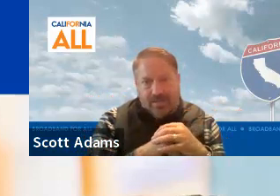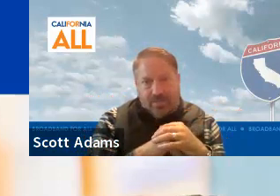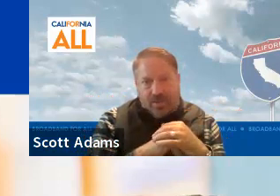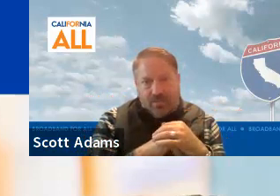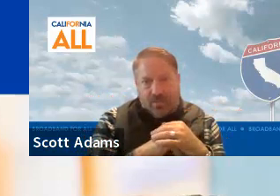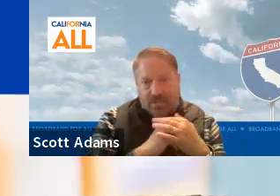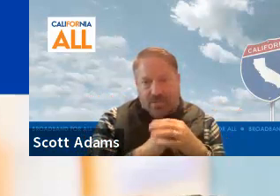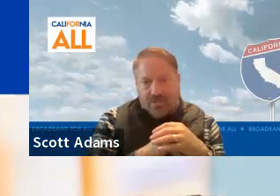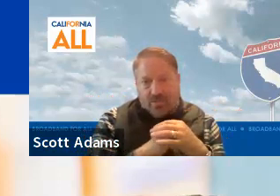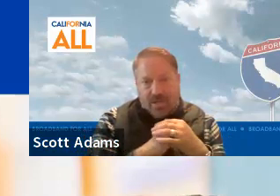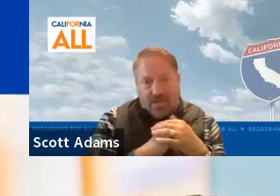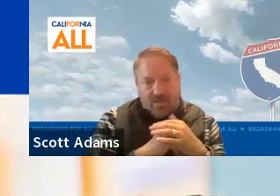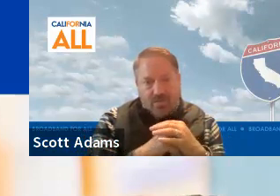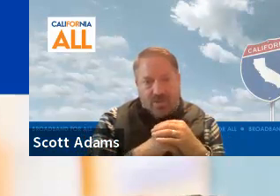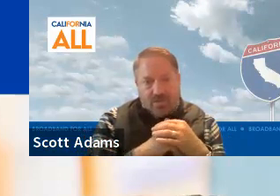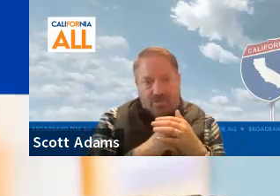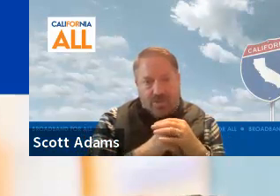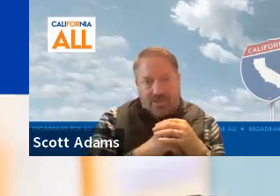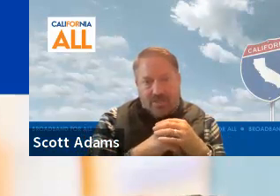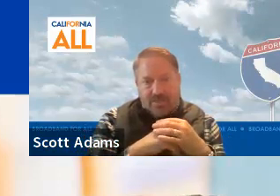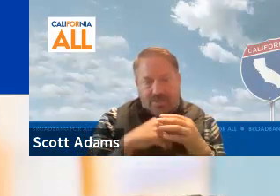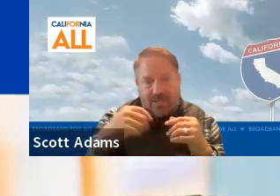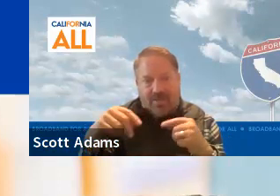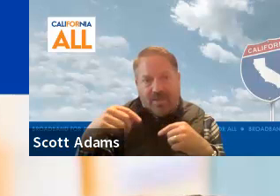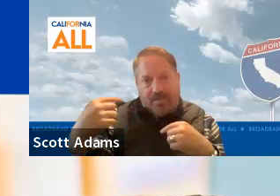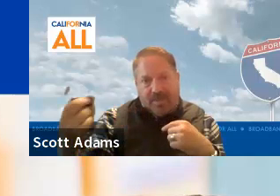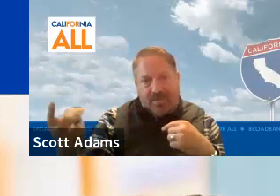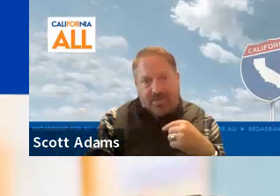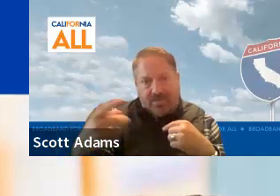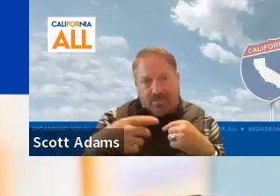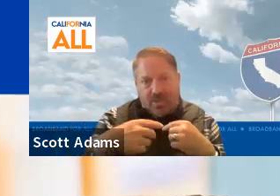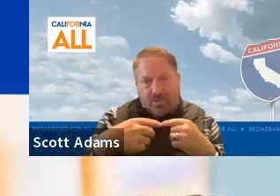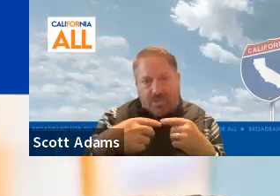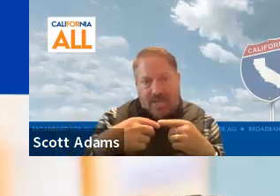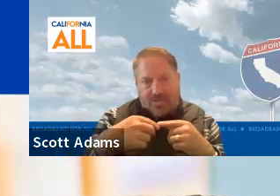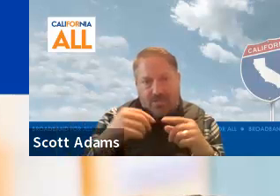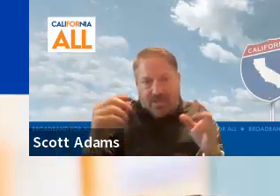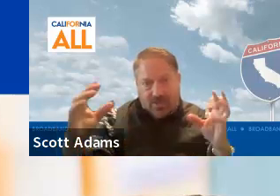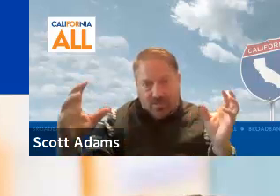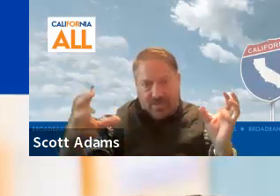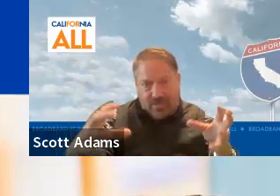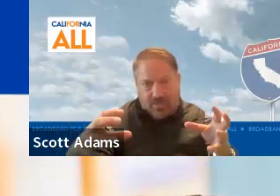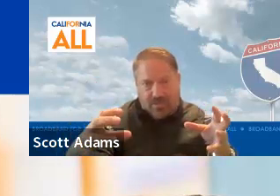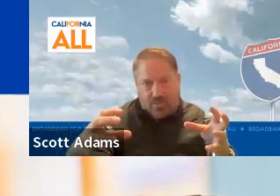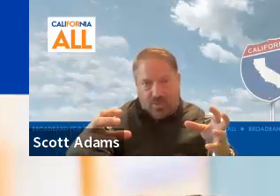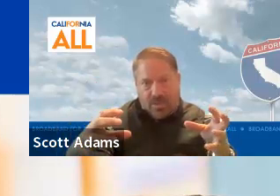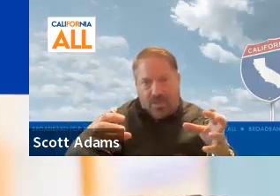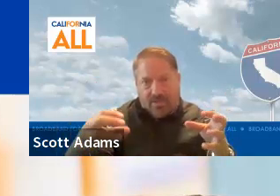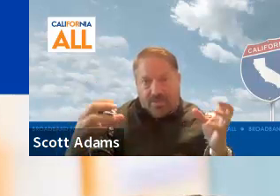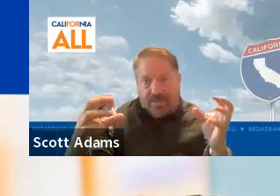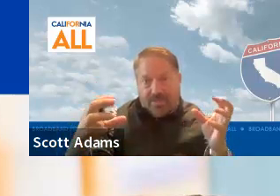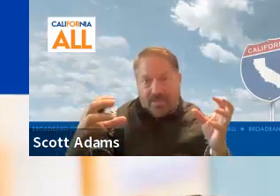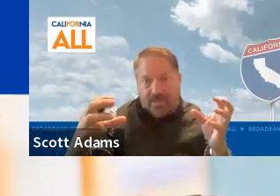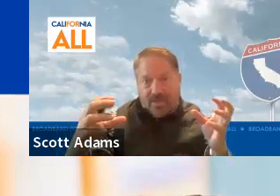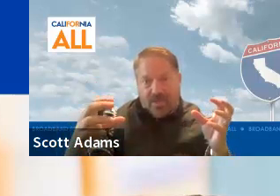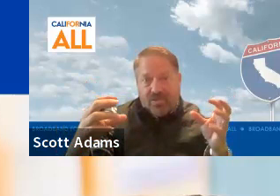data. What we wanted to do, I know we're running short on time, is to kind of pivot to some calls to action, because there's been so much work